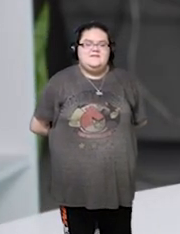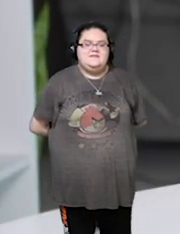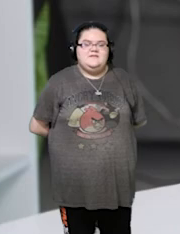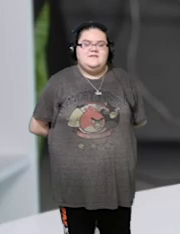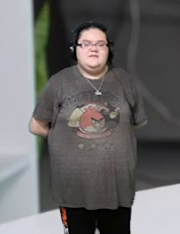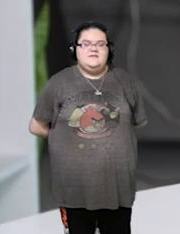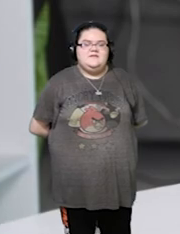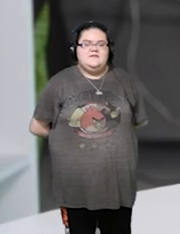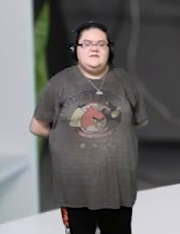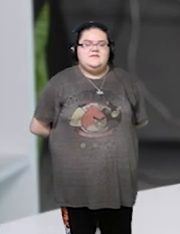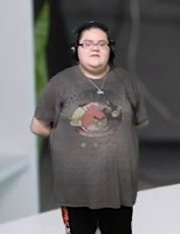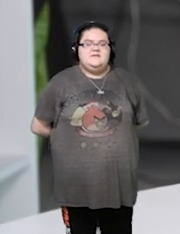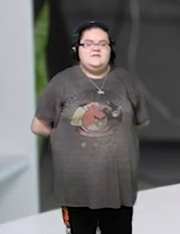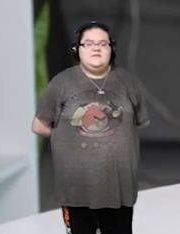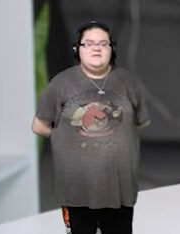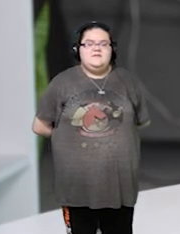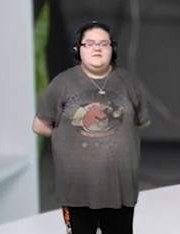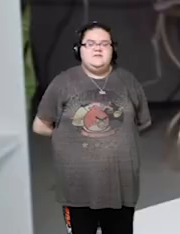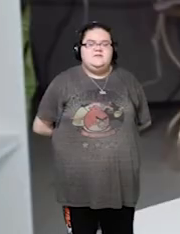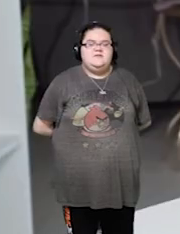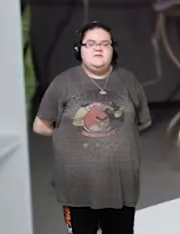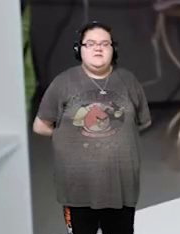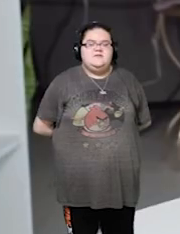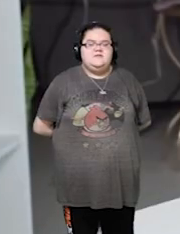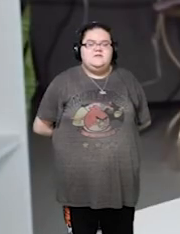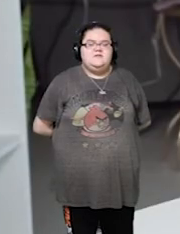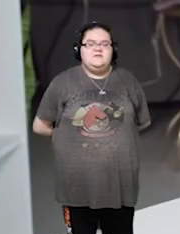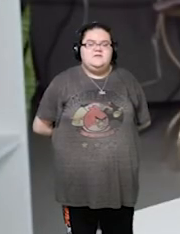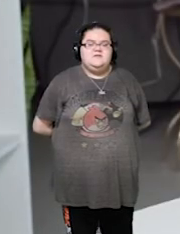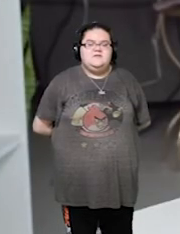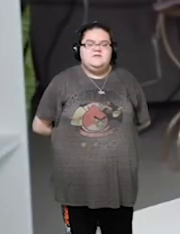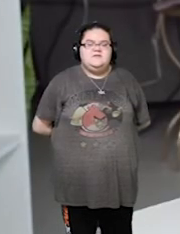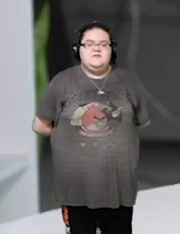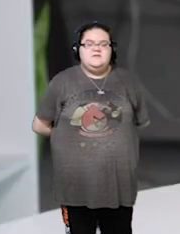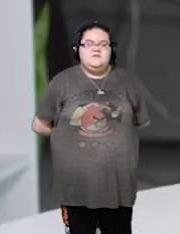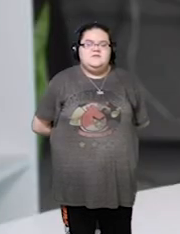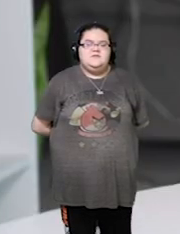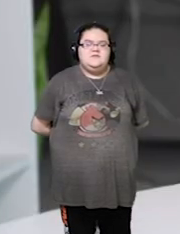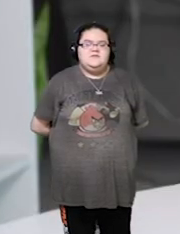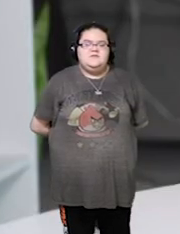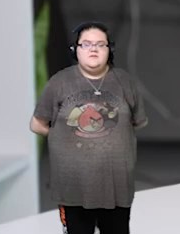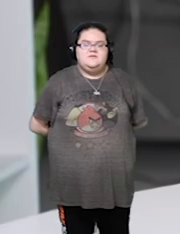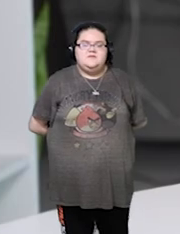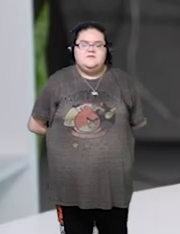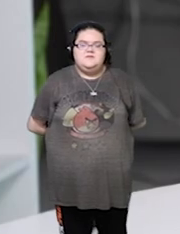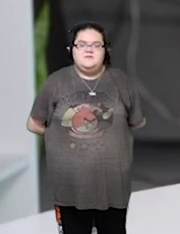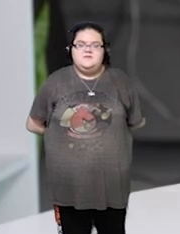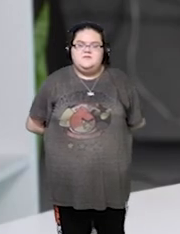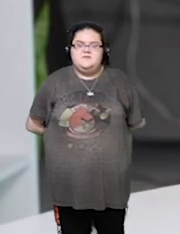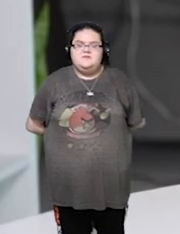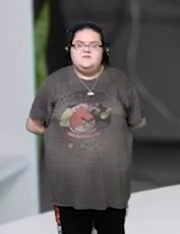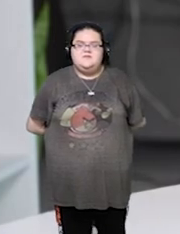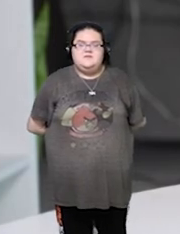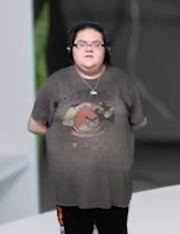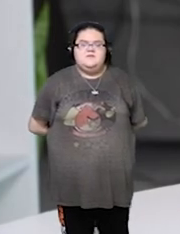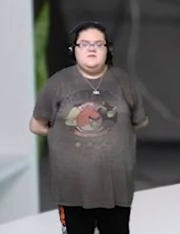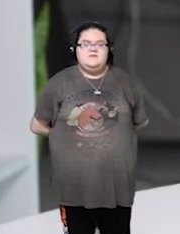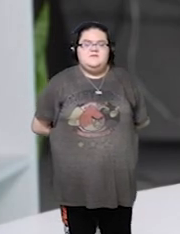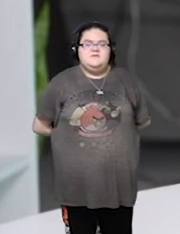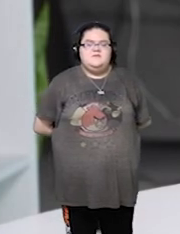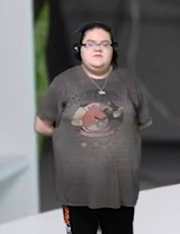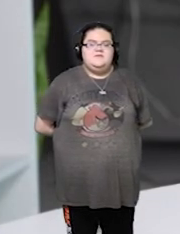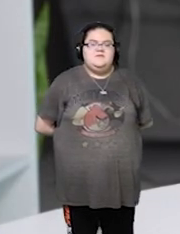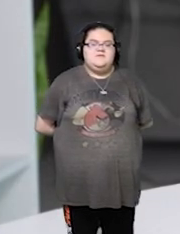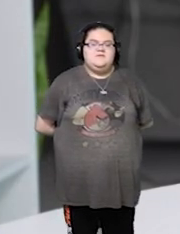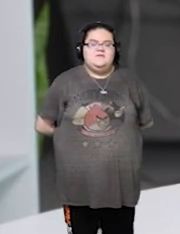watch belongs in here. Like, why would you put this watch? This watch, it's meant to be in here. Wait, and this is multiple watches. Is this your watch satchel? Is this your Indiana